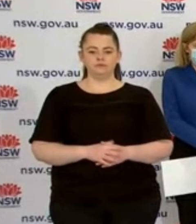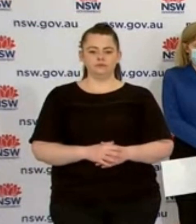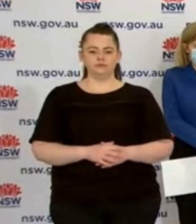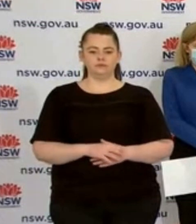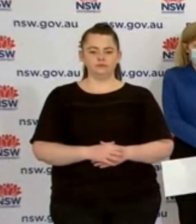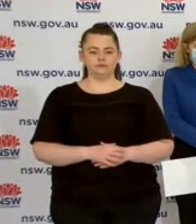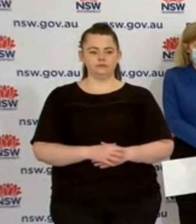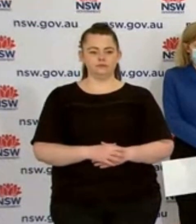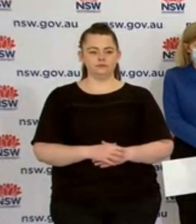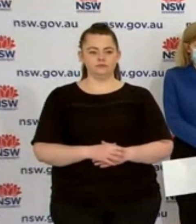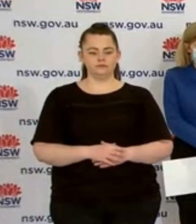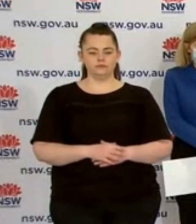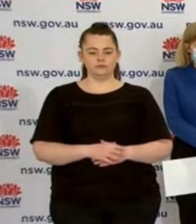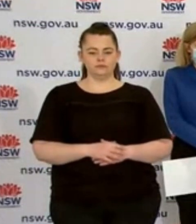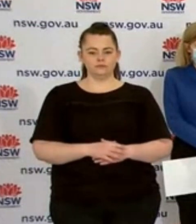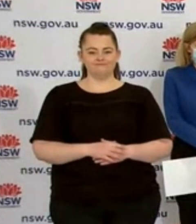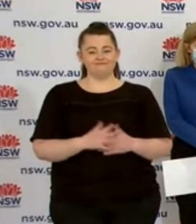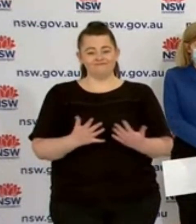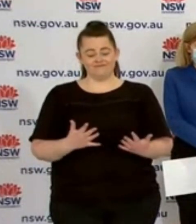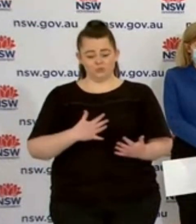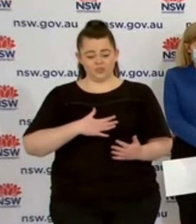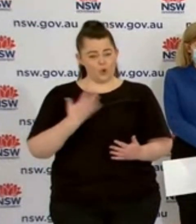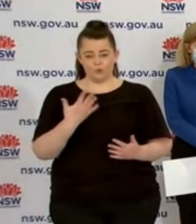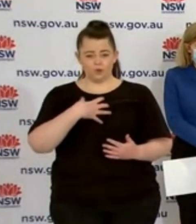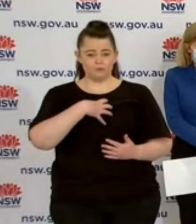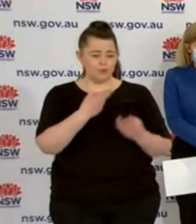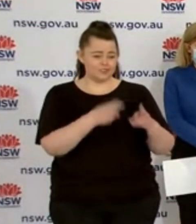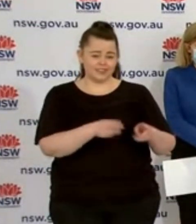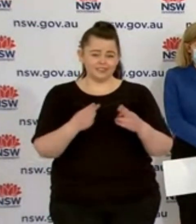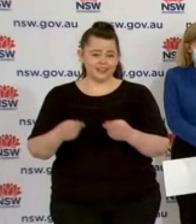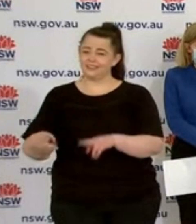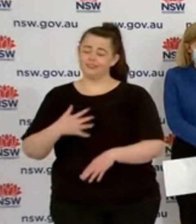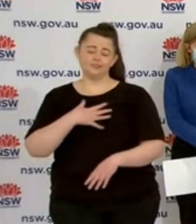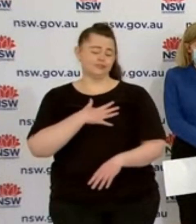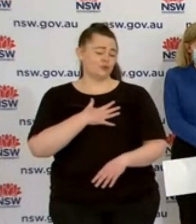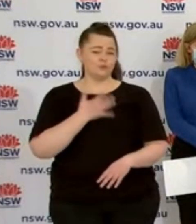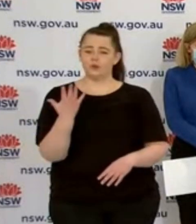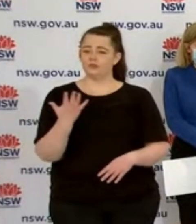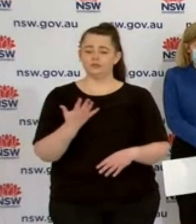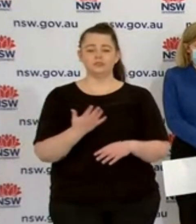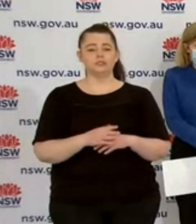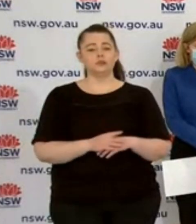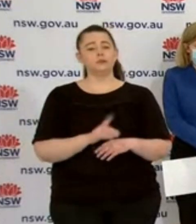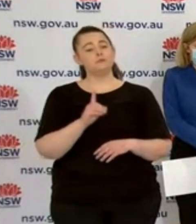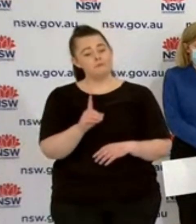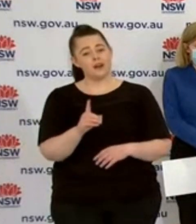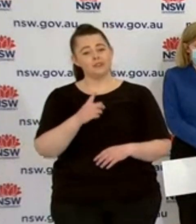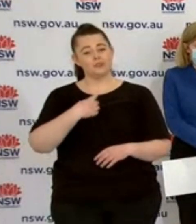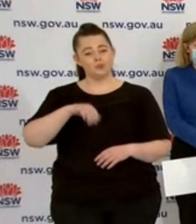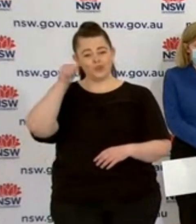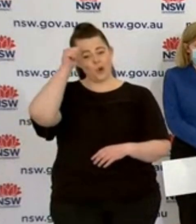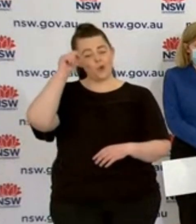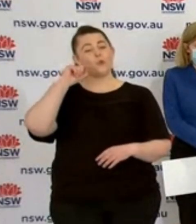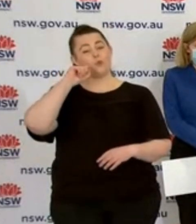know the last thing we want to see is more deaths because of this outbreak. But unfortunately, we know that's what we're going